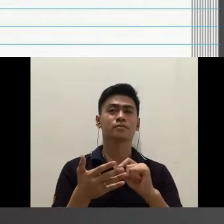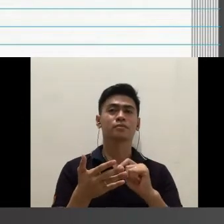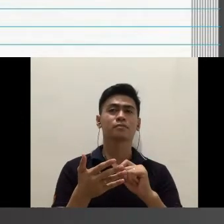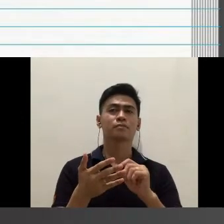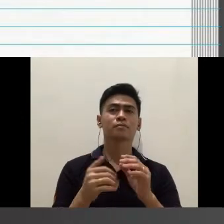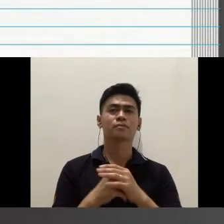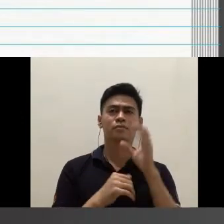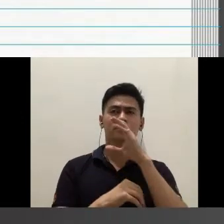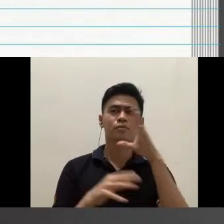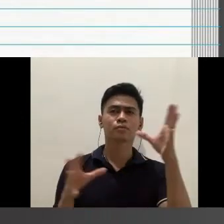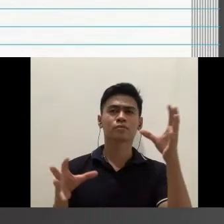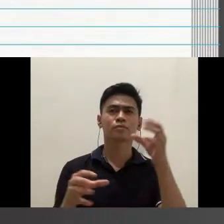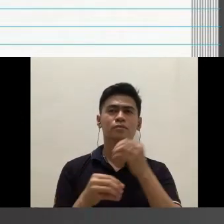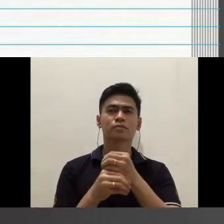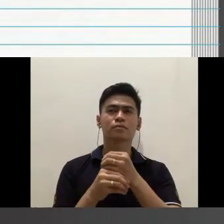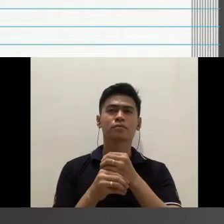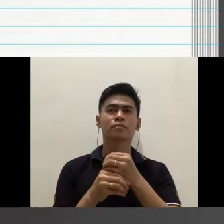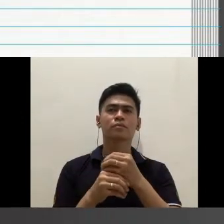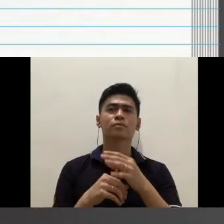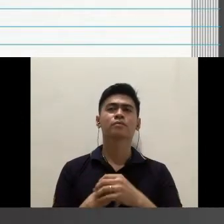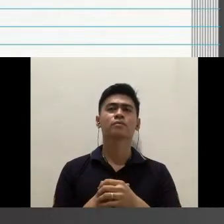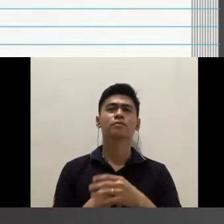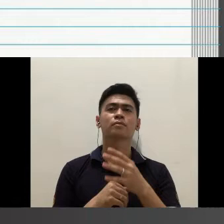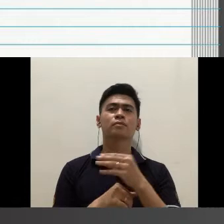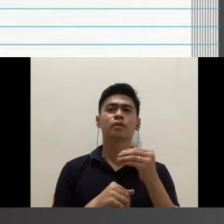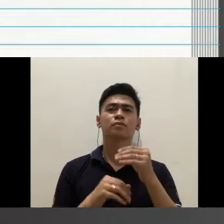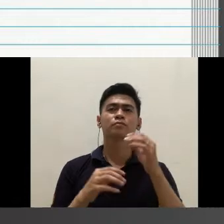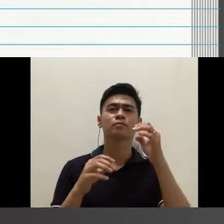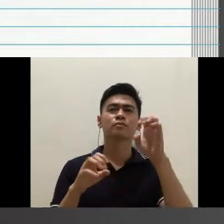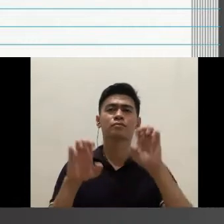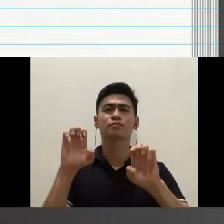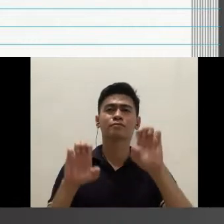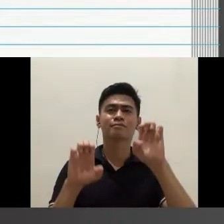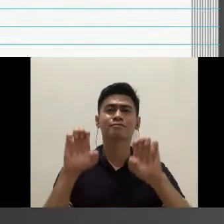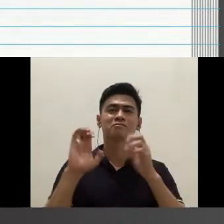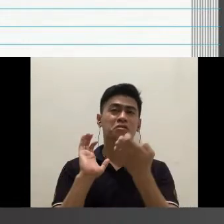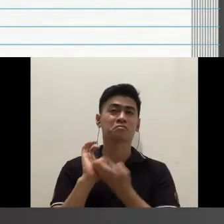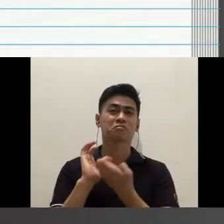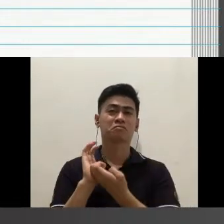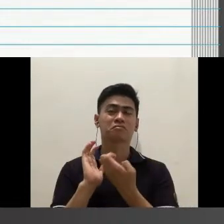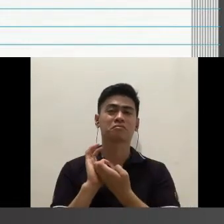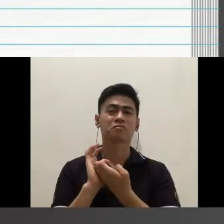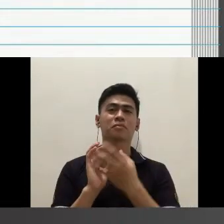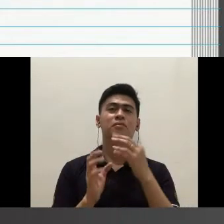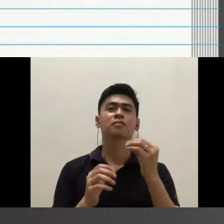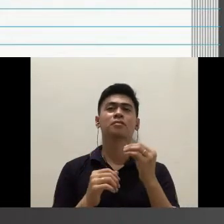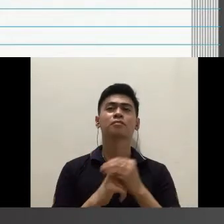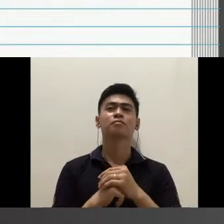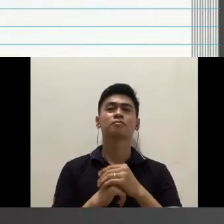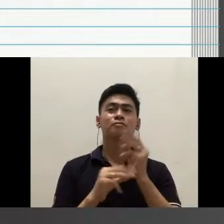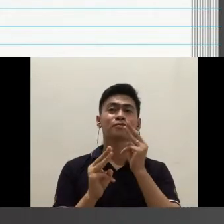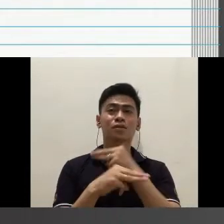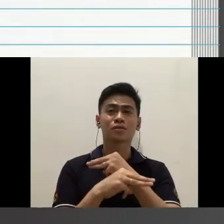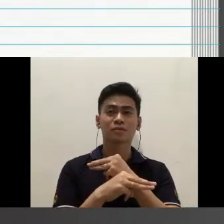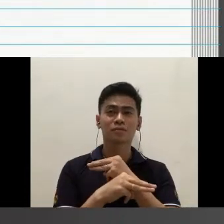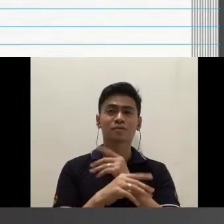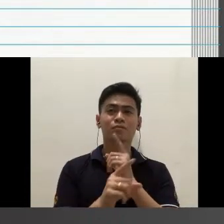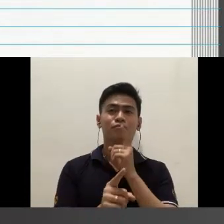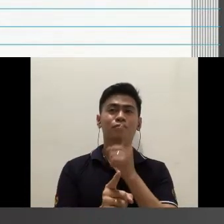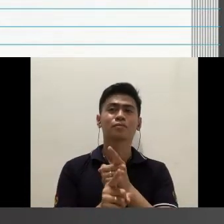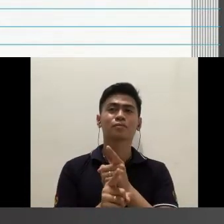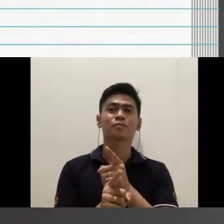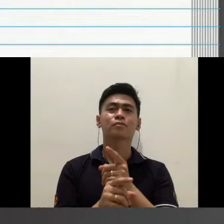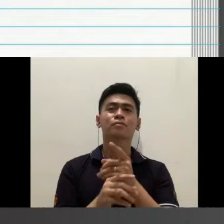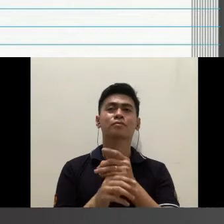a topic, collect, generate, and evaluate evidence, and establish a position on the